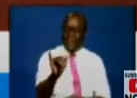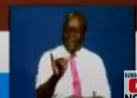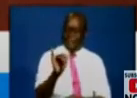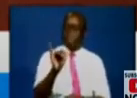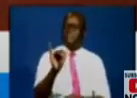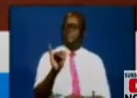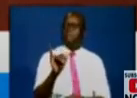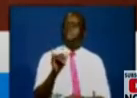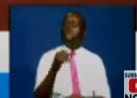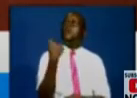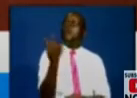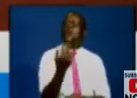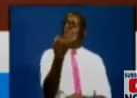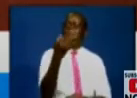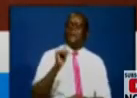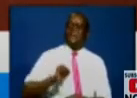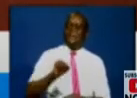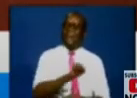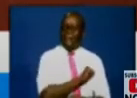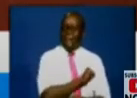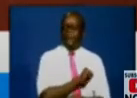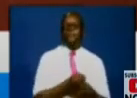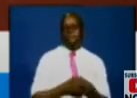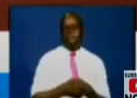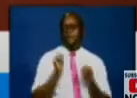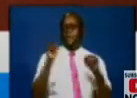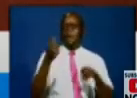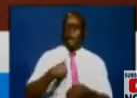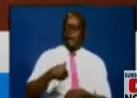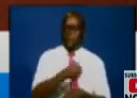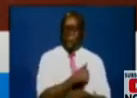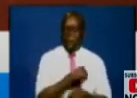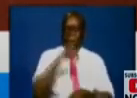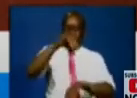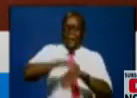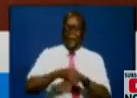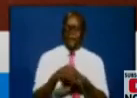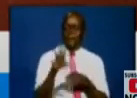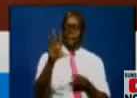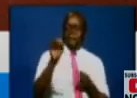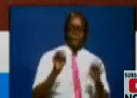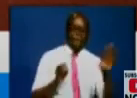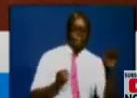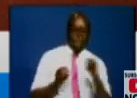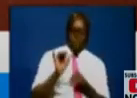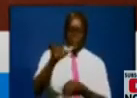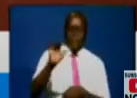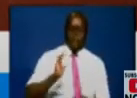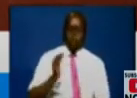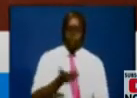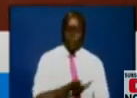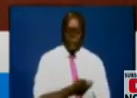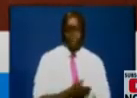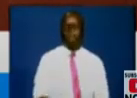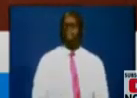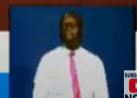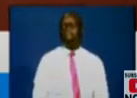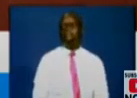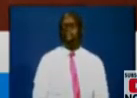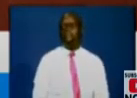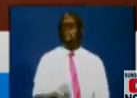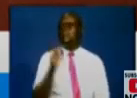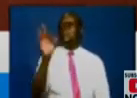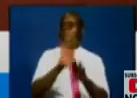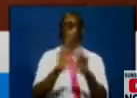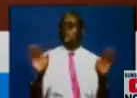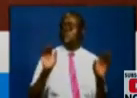constituted of only 3 senators. Can we at least then get a 50-50 of that committee? And if not,